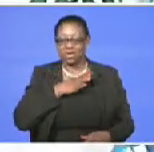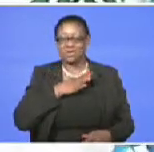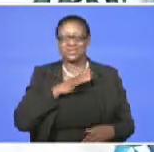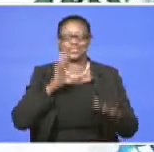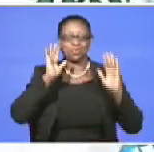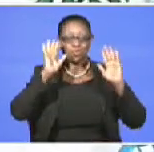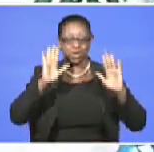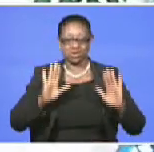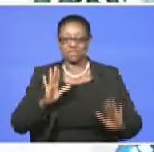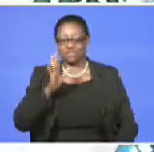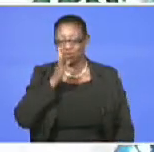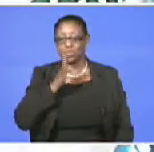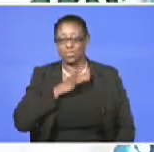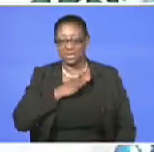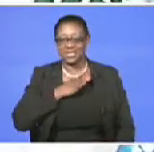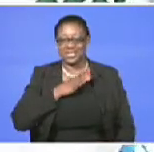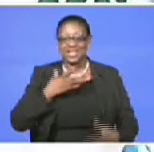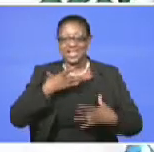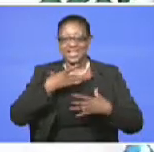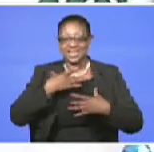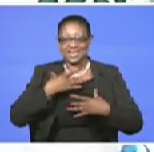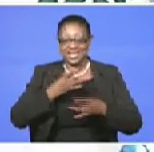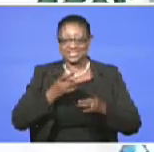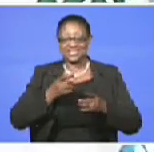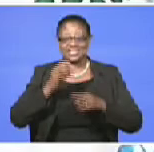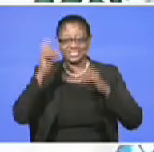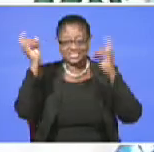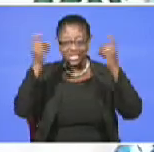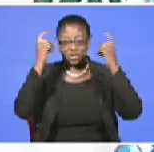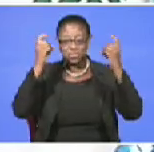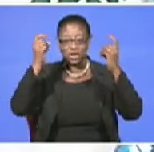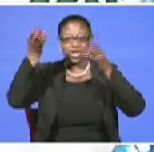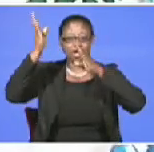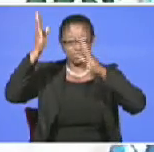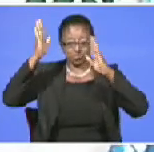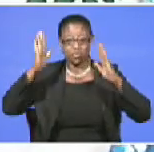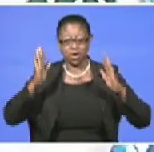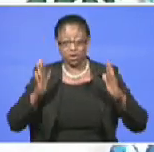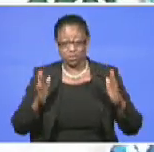Bahamians. Let's celebrate Jesus and celebrate a Bahamian called by God.